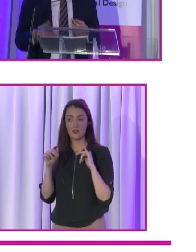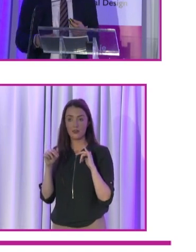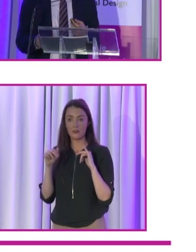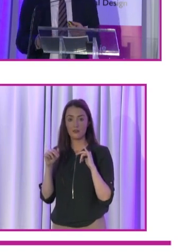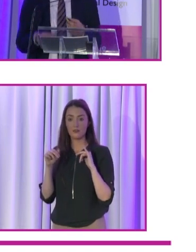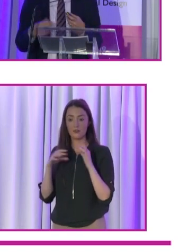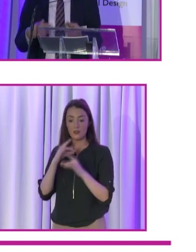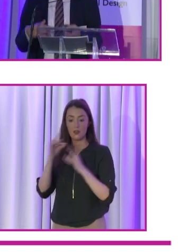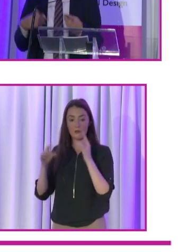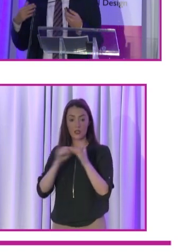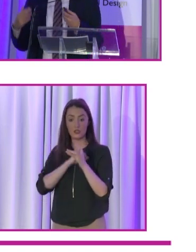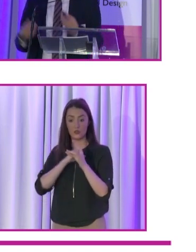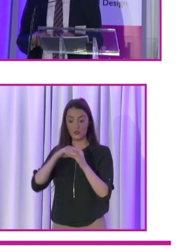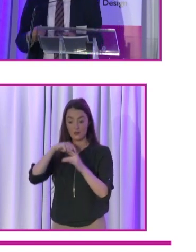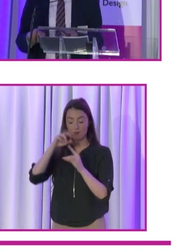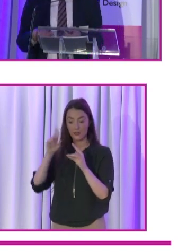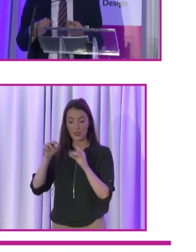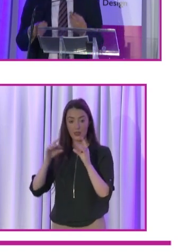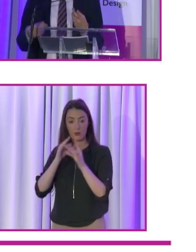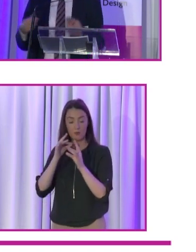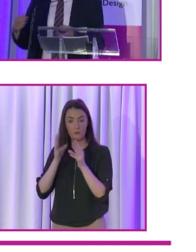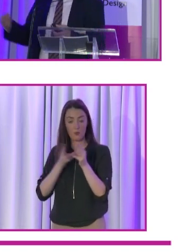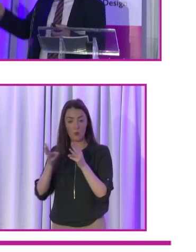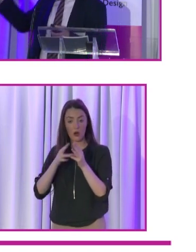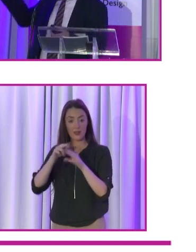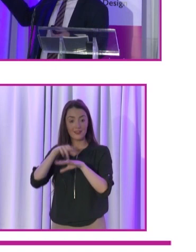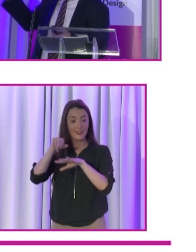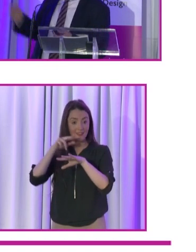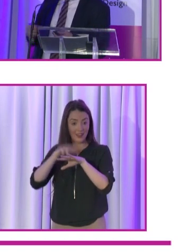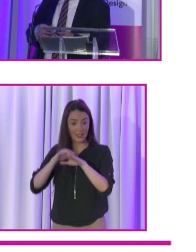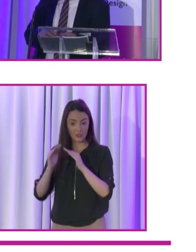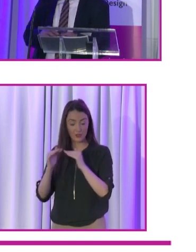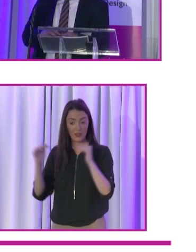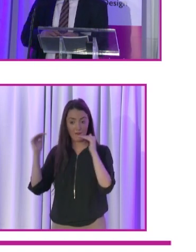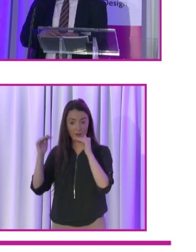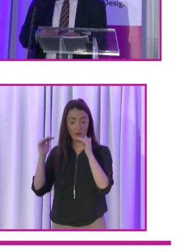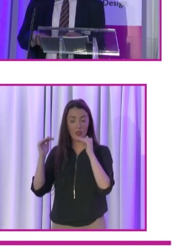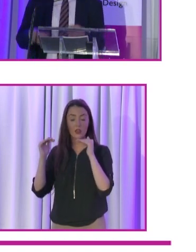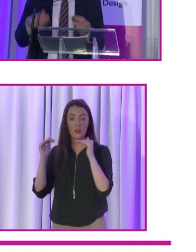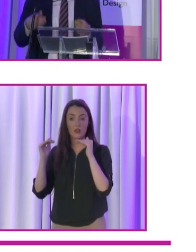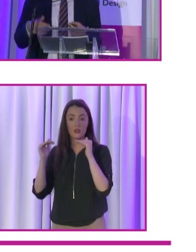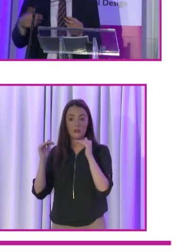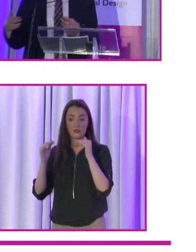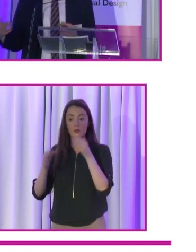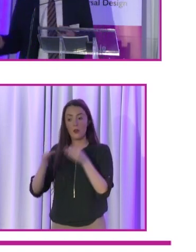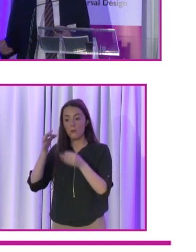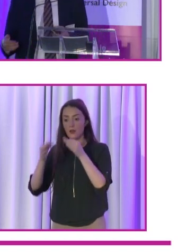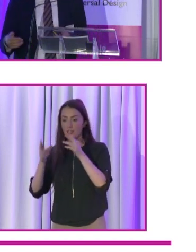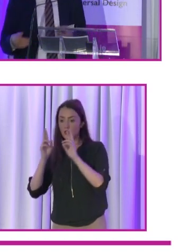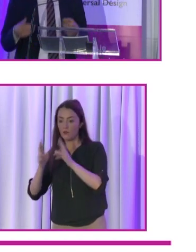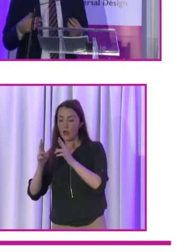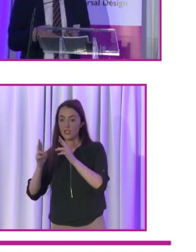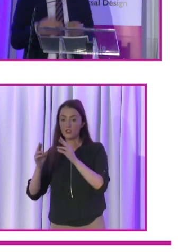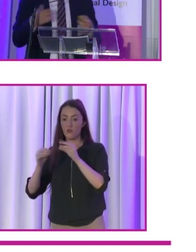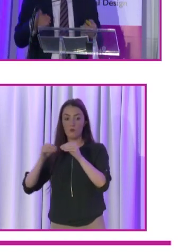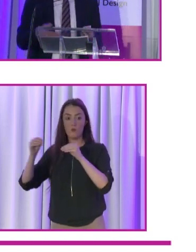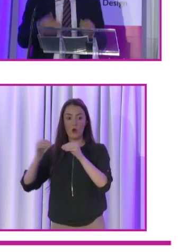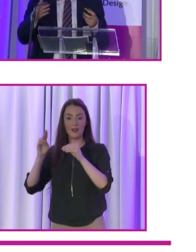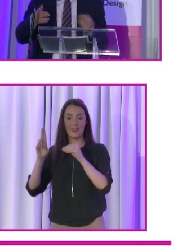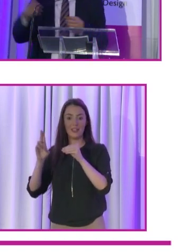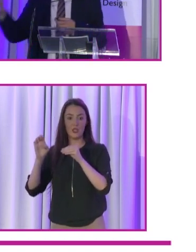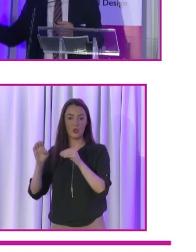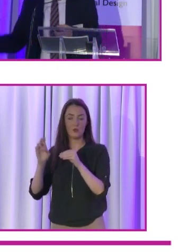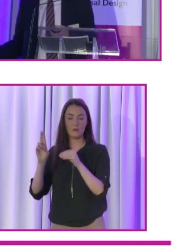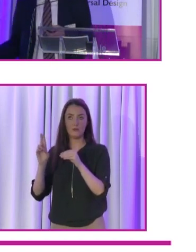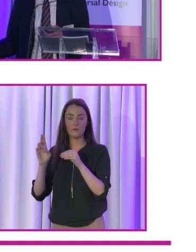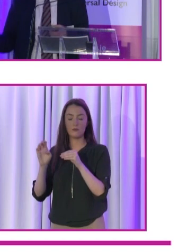work also at national level to improve the situation concerning the political rights of mobile EU citizens, such as, you know, an